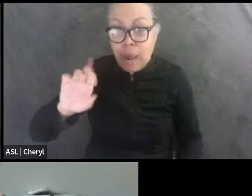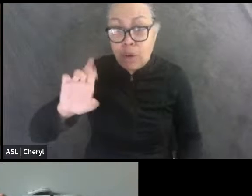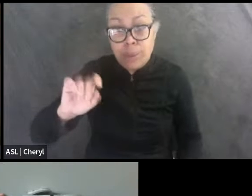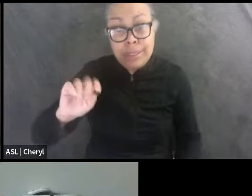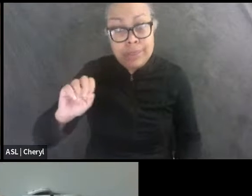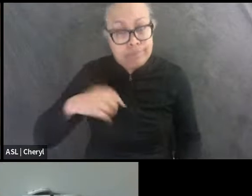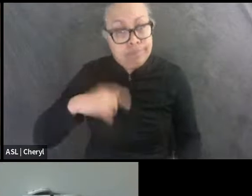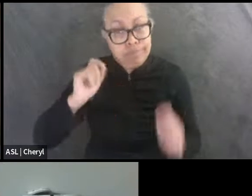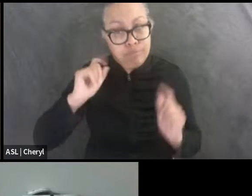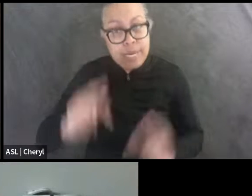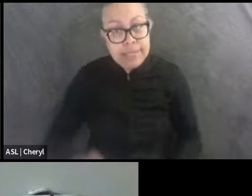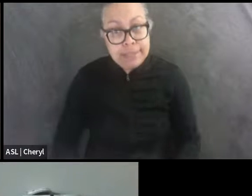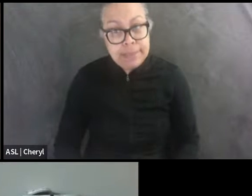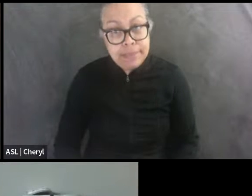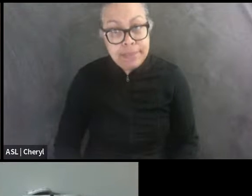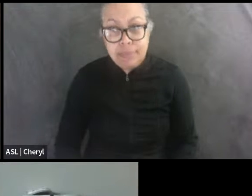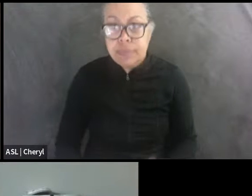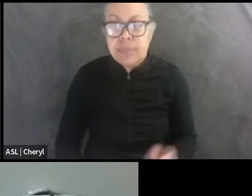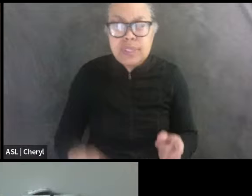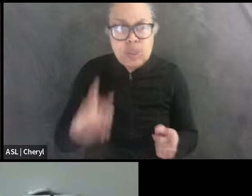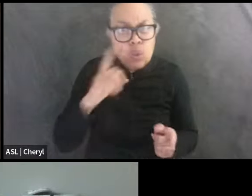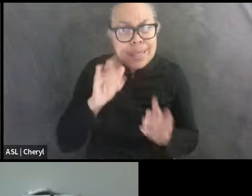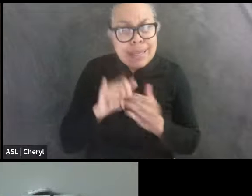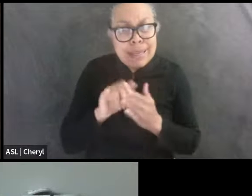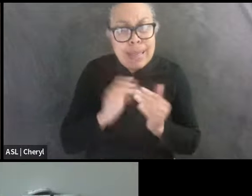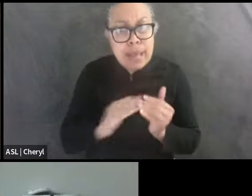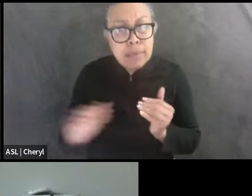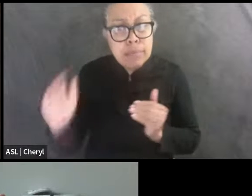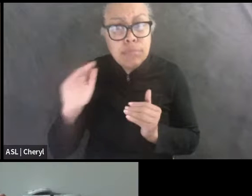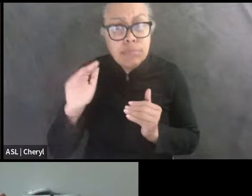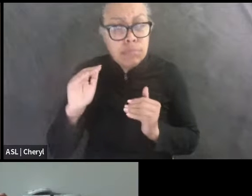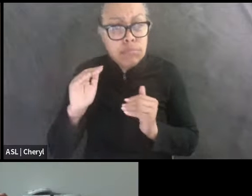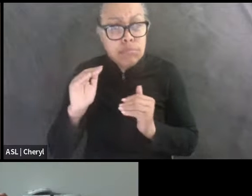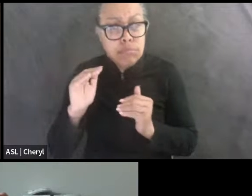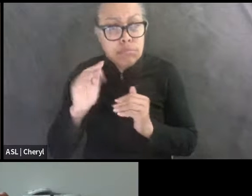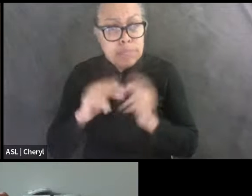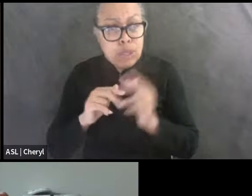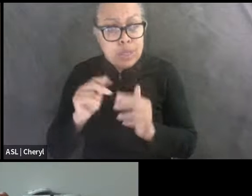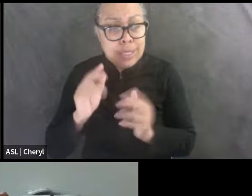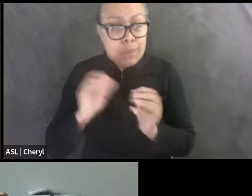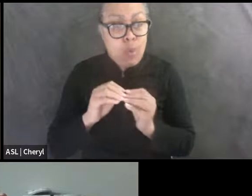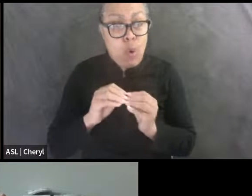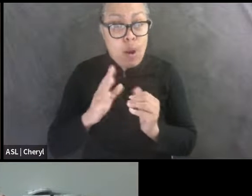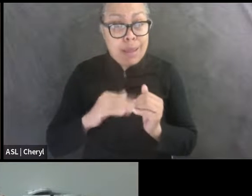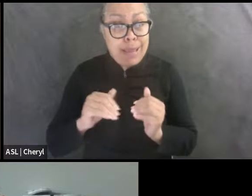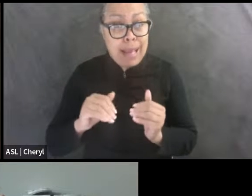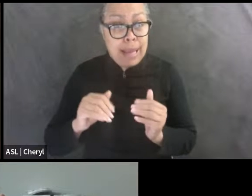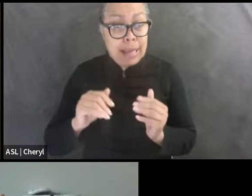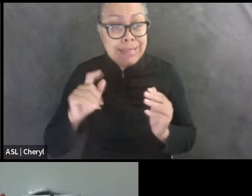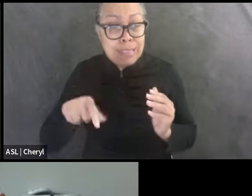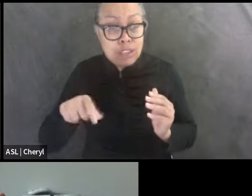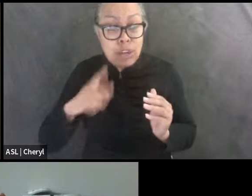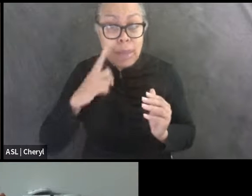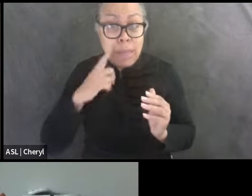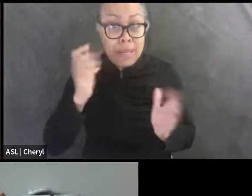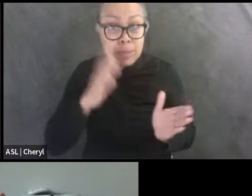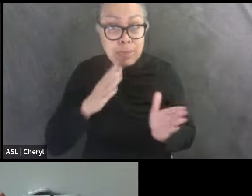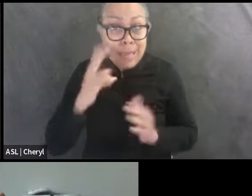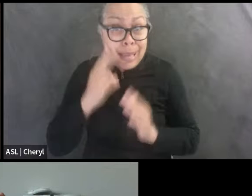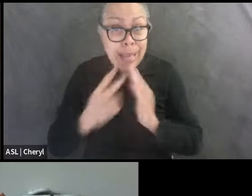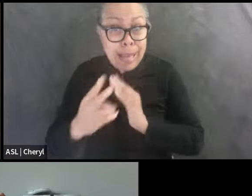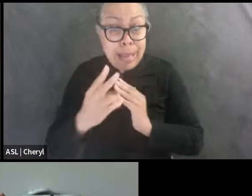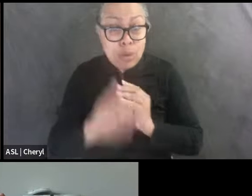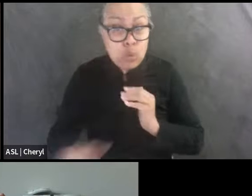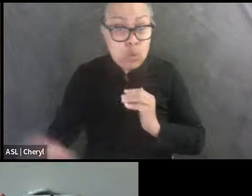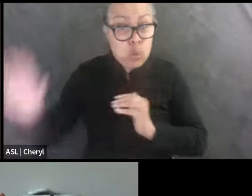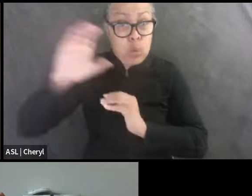Oh, you think they're overbuilding the footers for a future next story? Yeah,